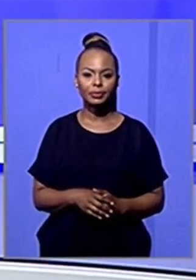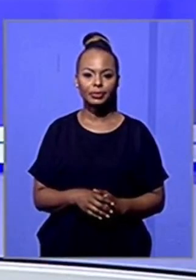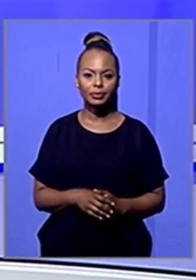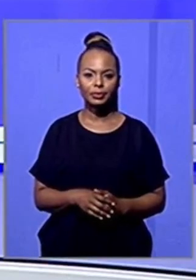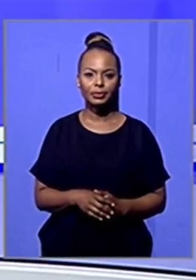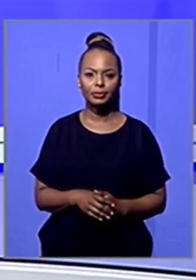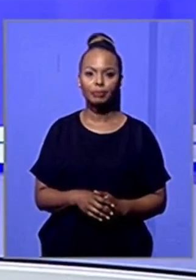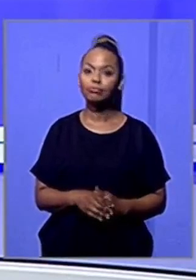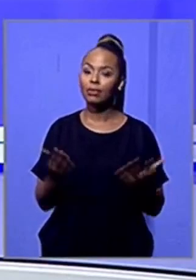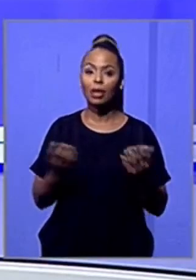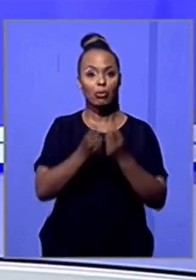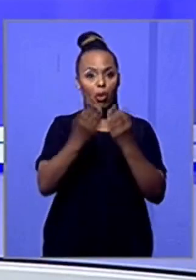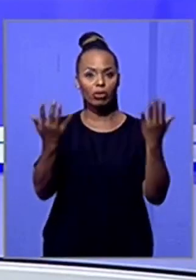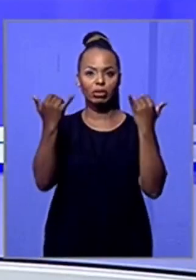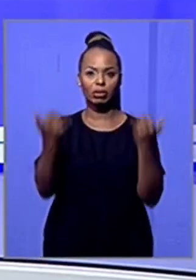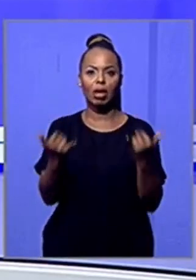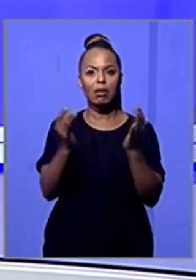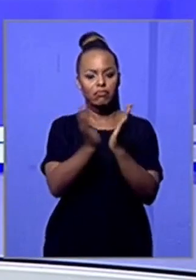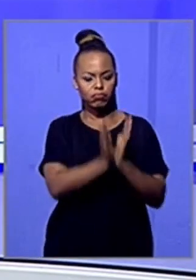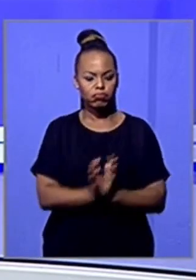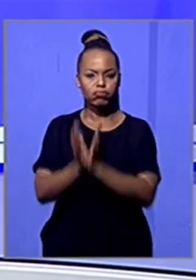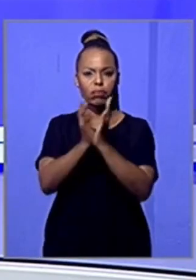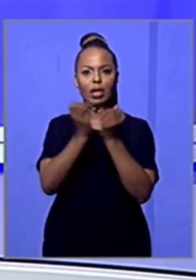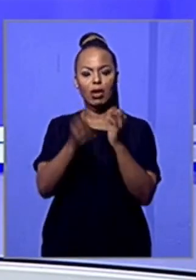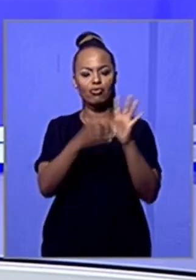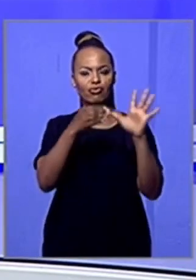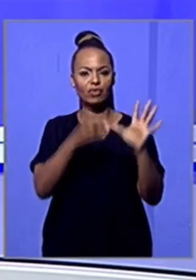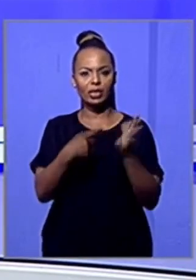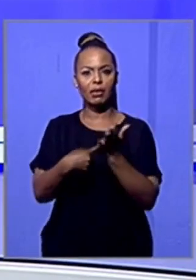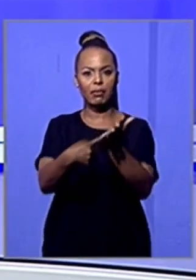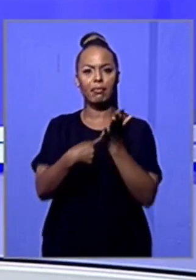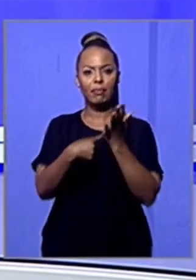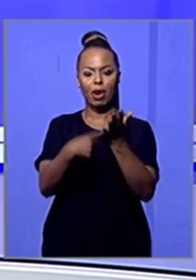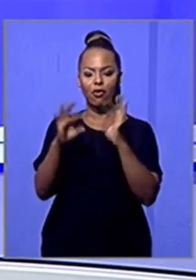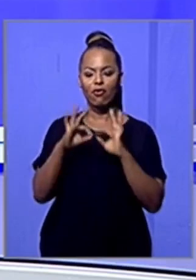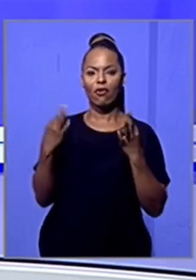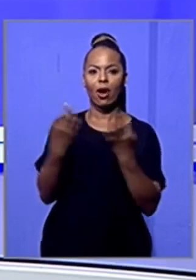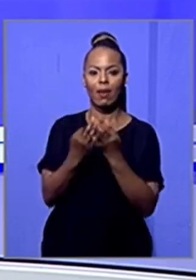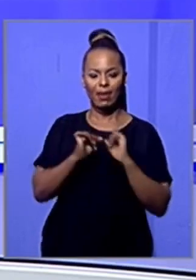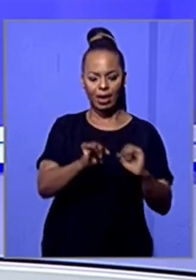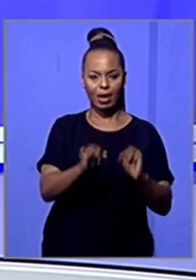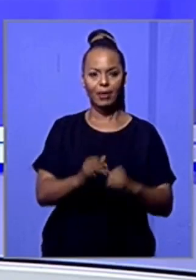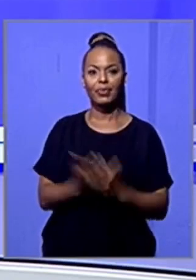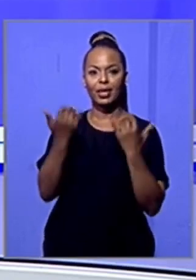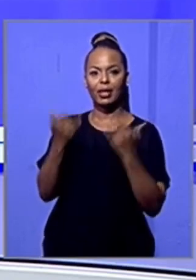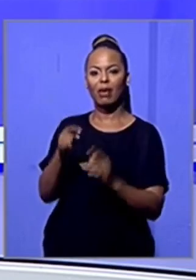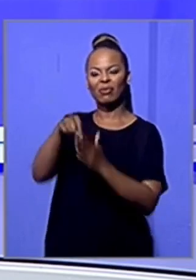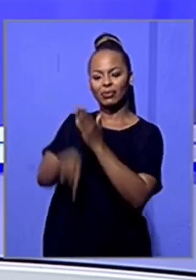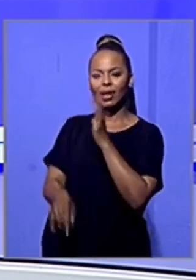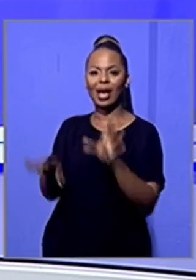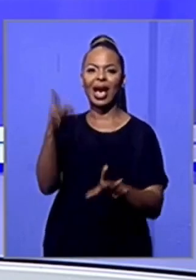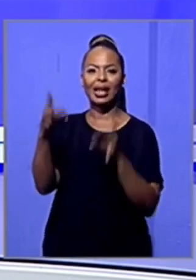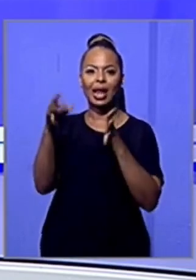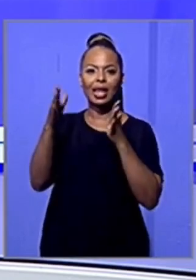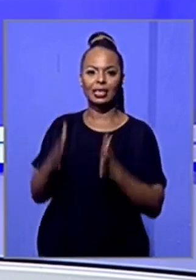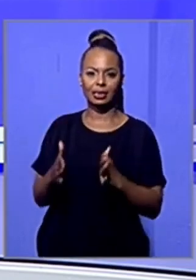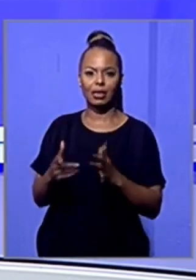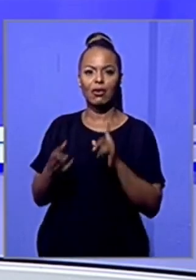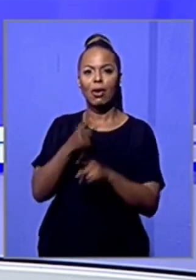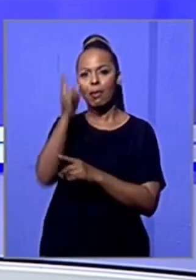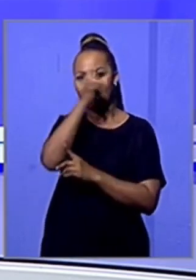Go utlwa go le gontsi ka ga kopano kgolo eno ya BRICS e tsweletseng kwa Sandton, re ikgolaganya le motlhankela khuduthamaga mogolo wa Black